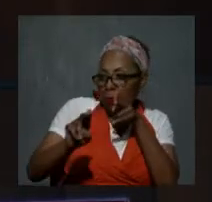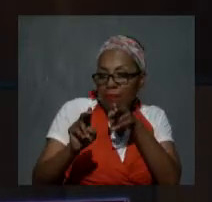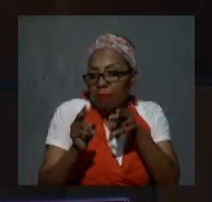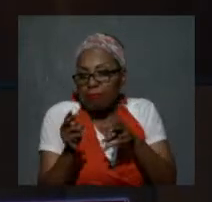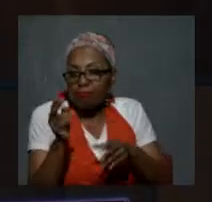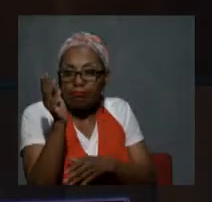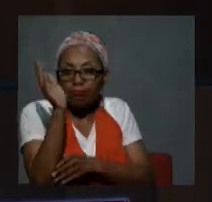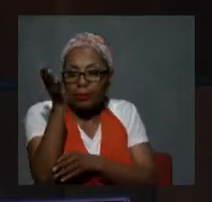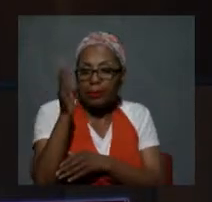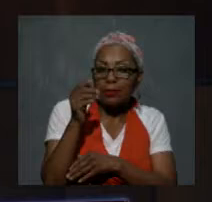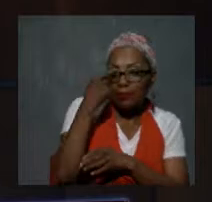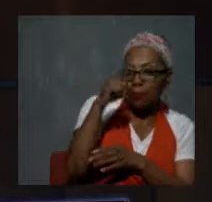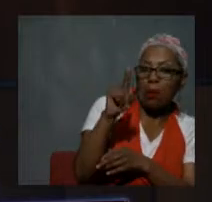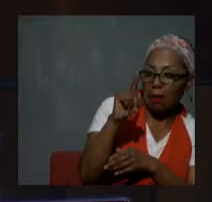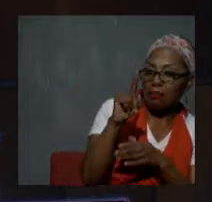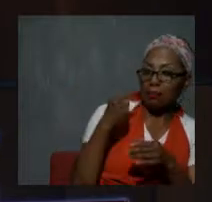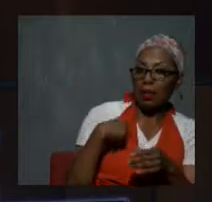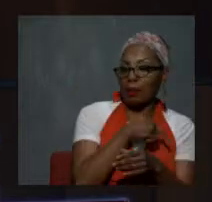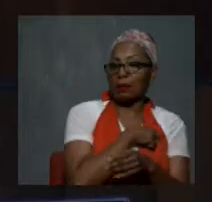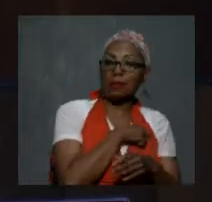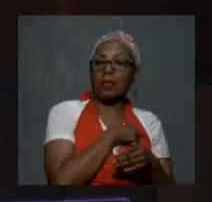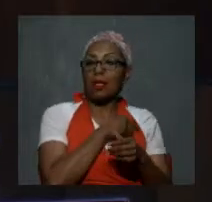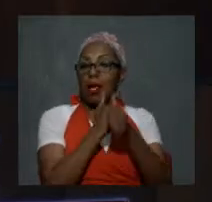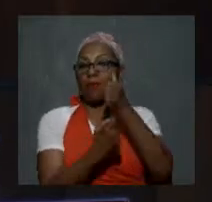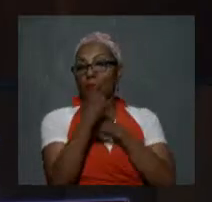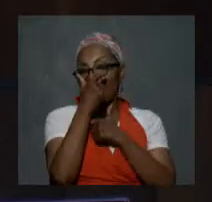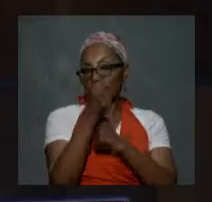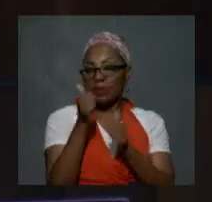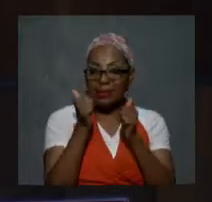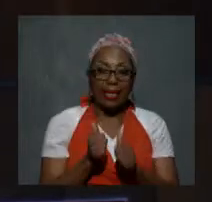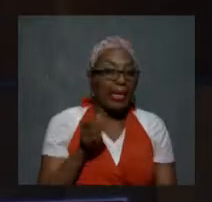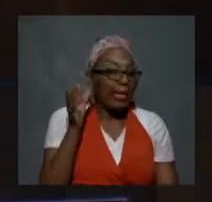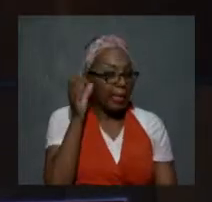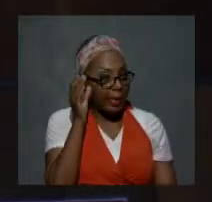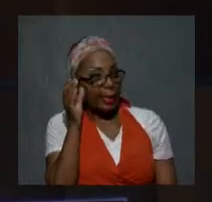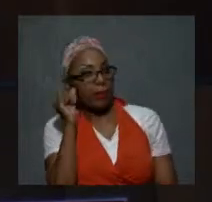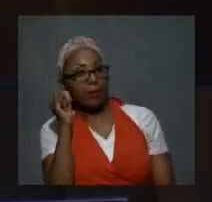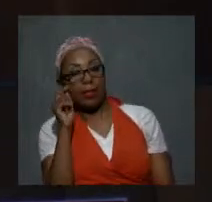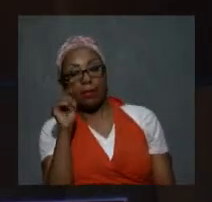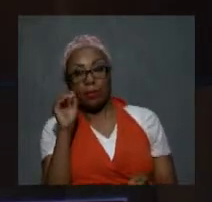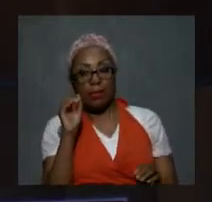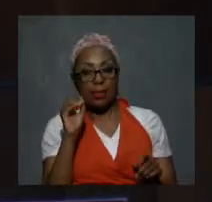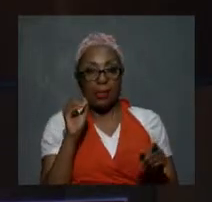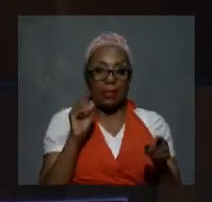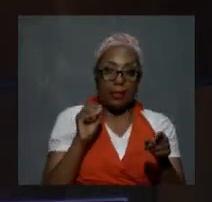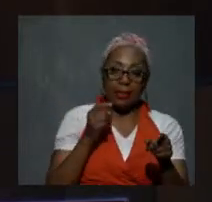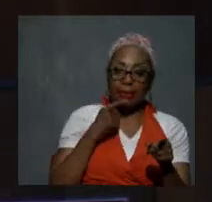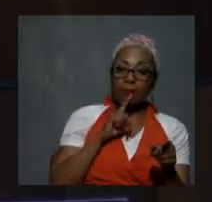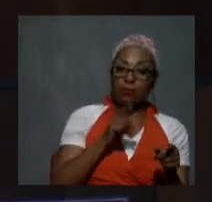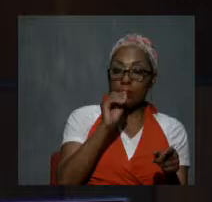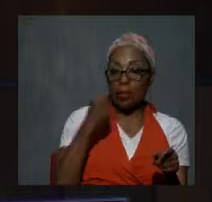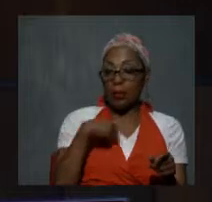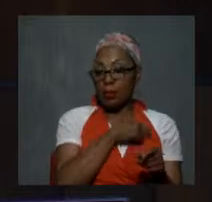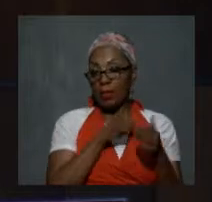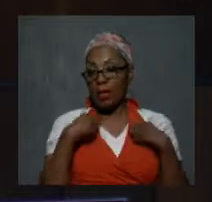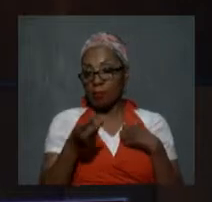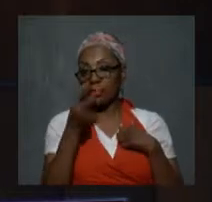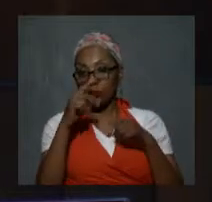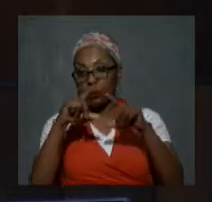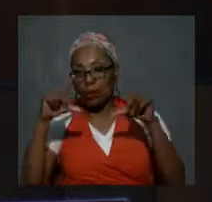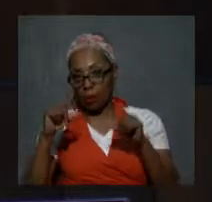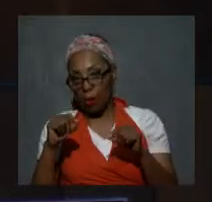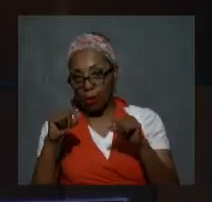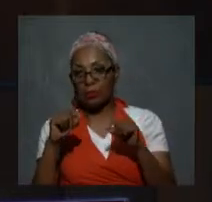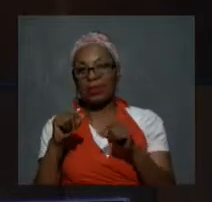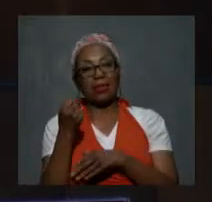be detailed, just for the record, so everyone interested could hear it. But we have two cards